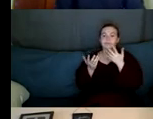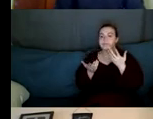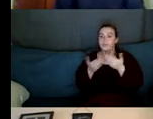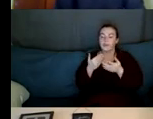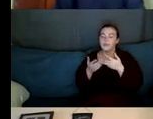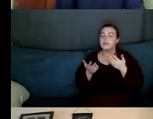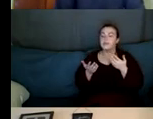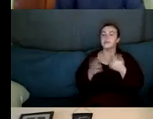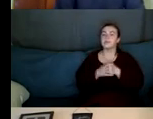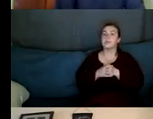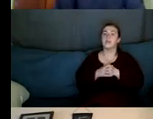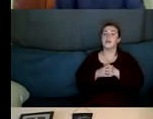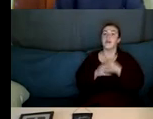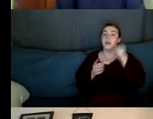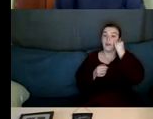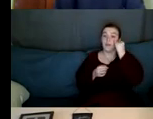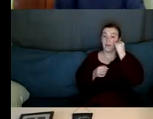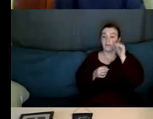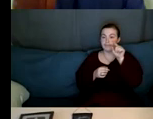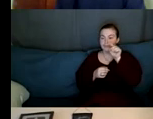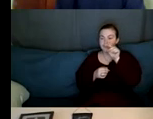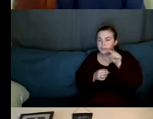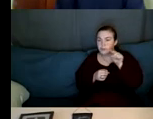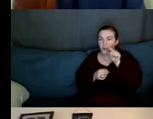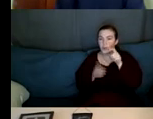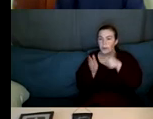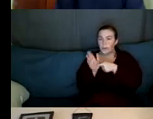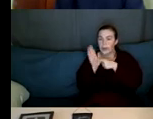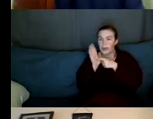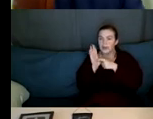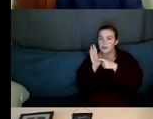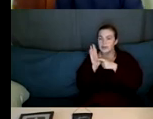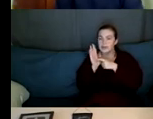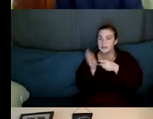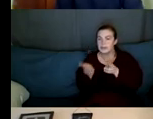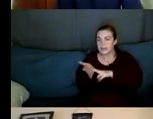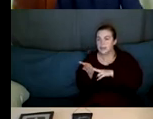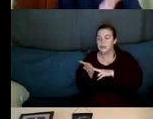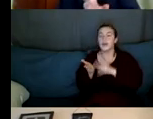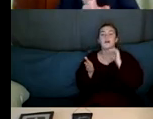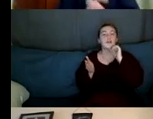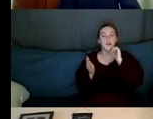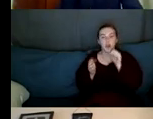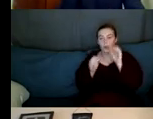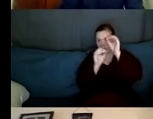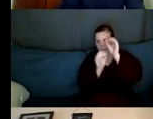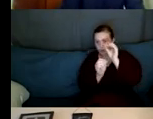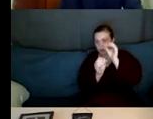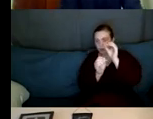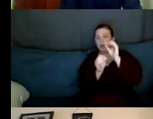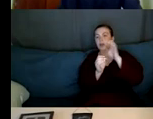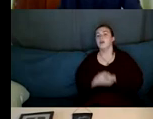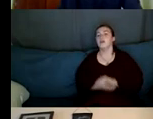want to make sure that if anything down here in require sign in is checked, that you uncheck it. That will just depend on the setup of your